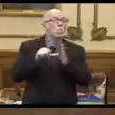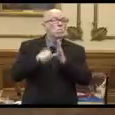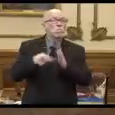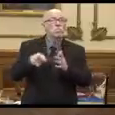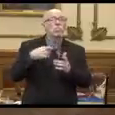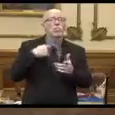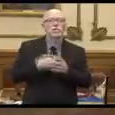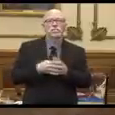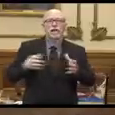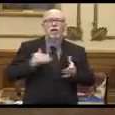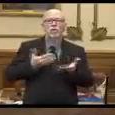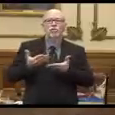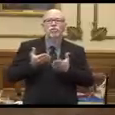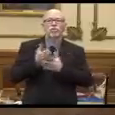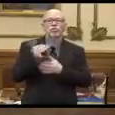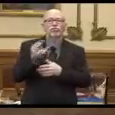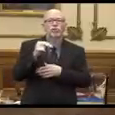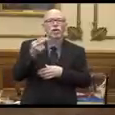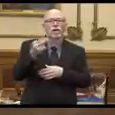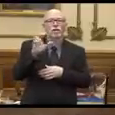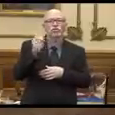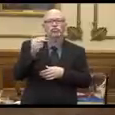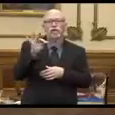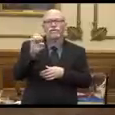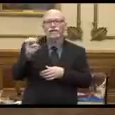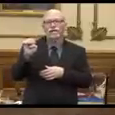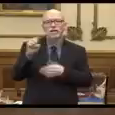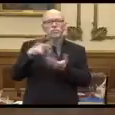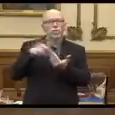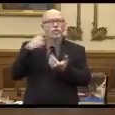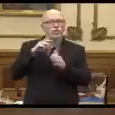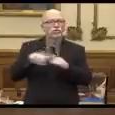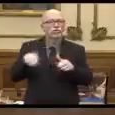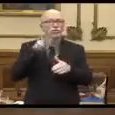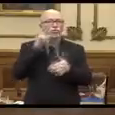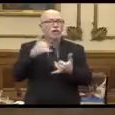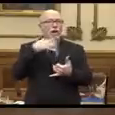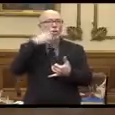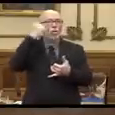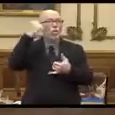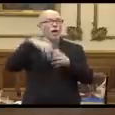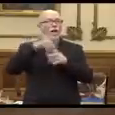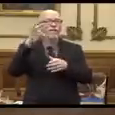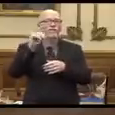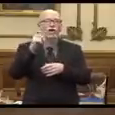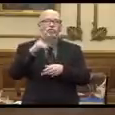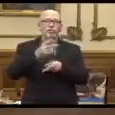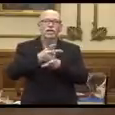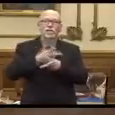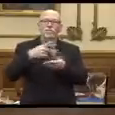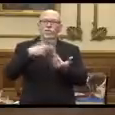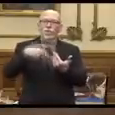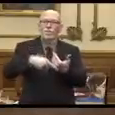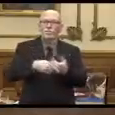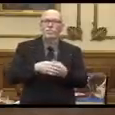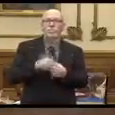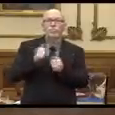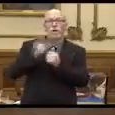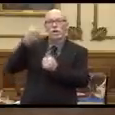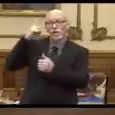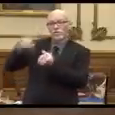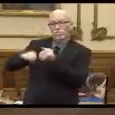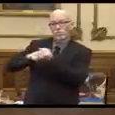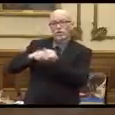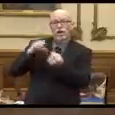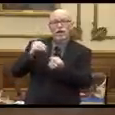expanding services through the John H. Chafee Program for children who are aging out of the foster care system. With the support of Governor Holcomb and the